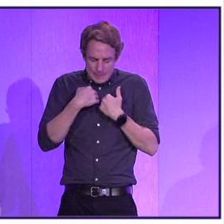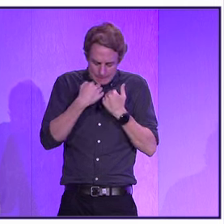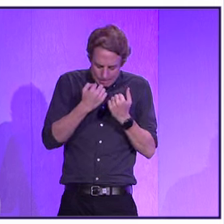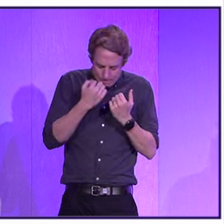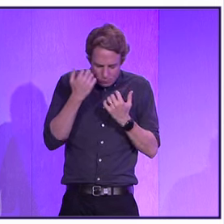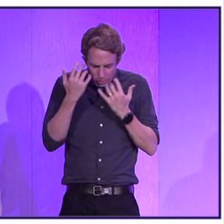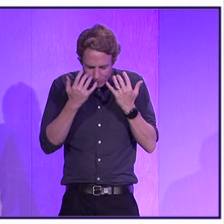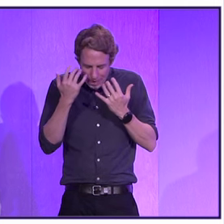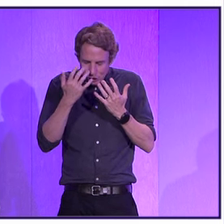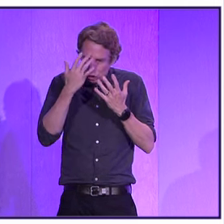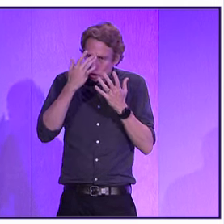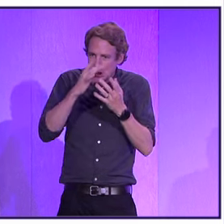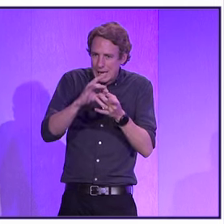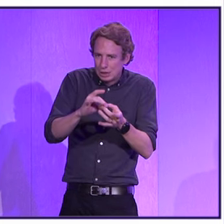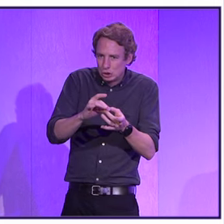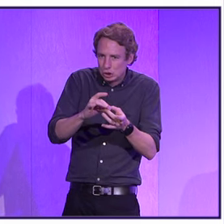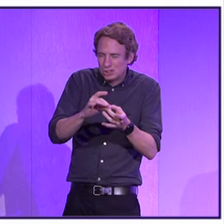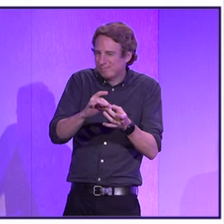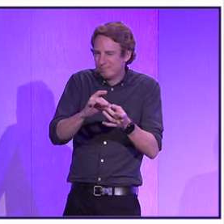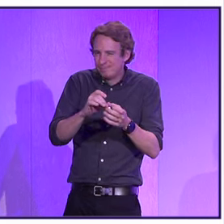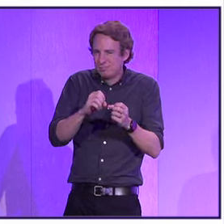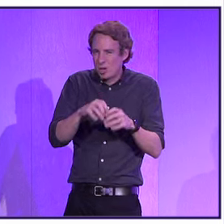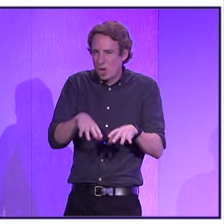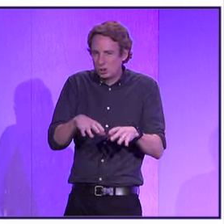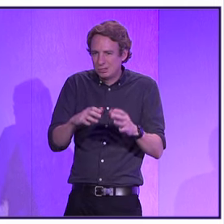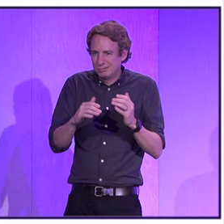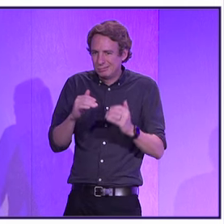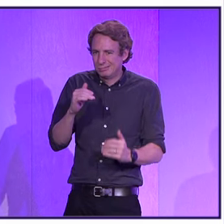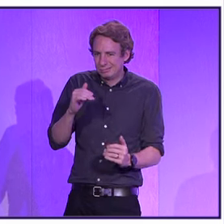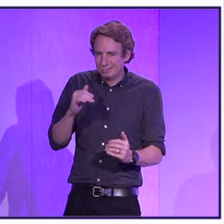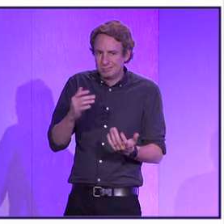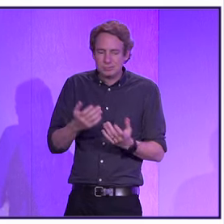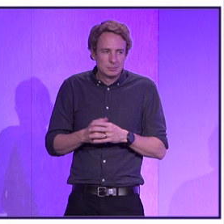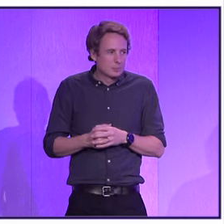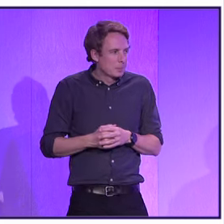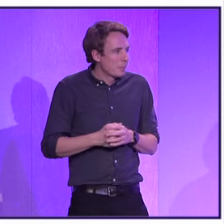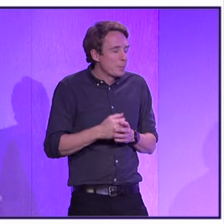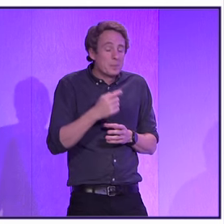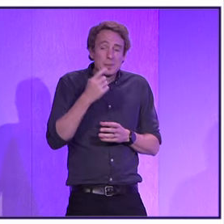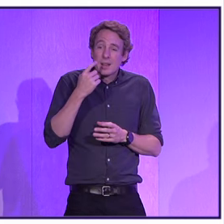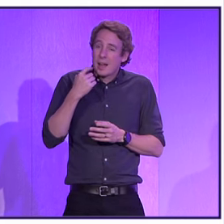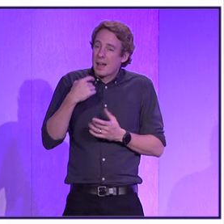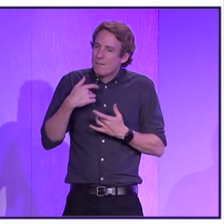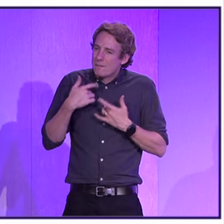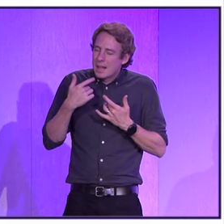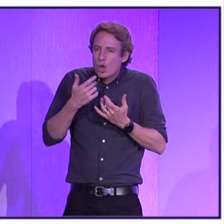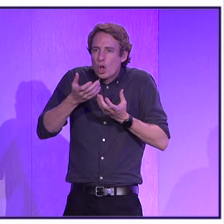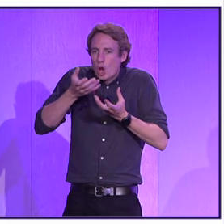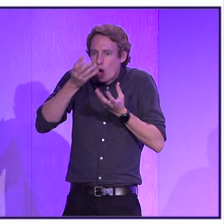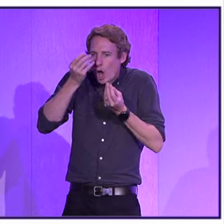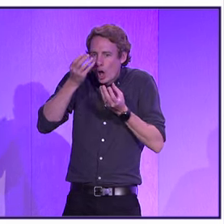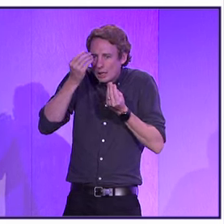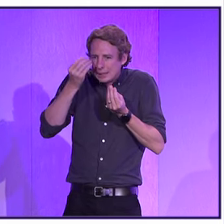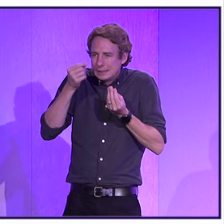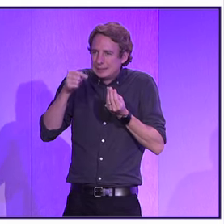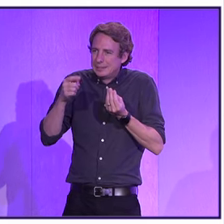and connection. And I can't help but wonder sometimes if we lose sight of what learning's really meant